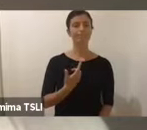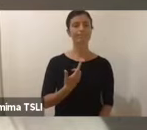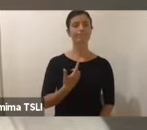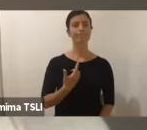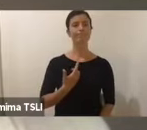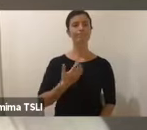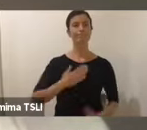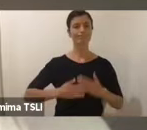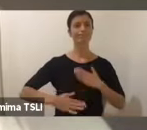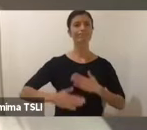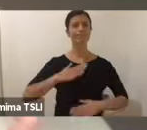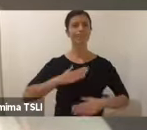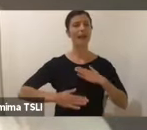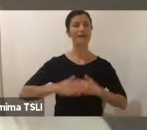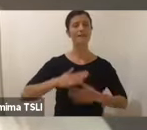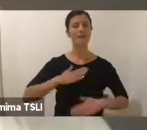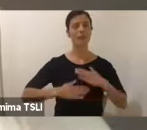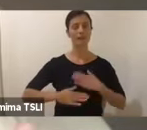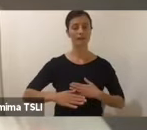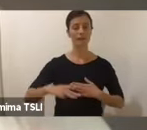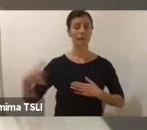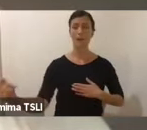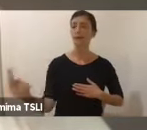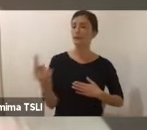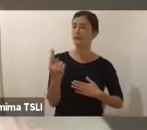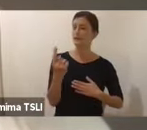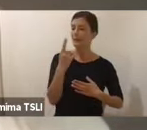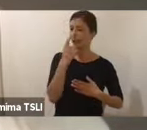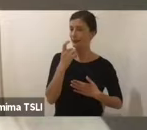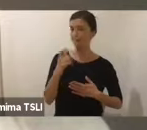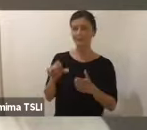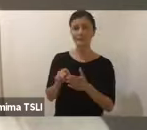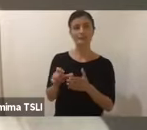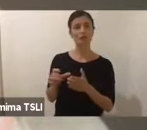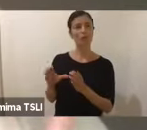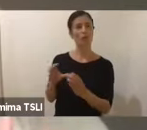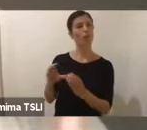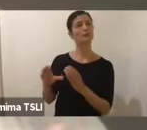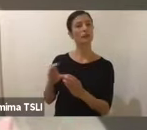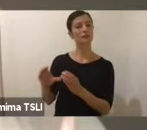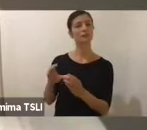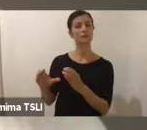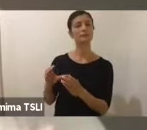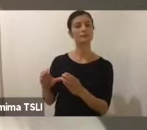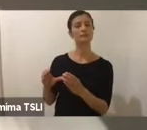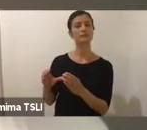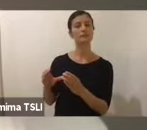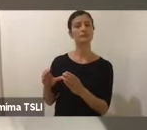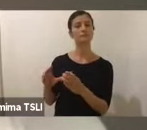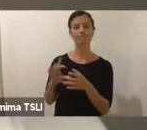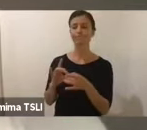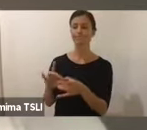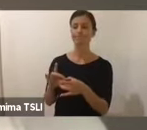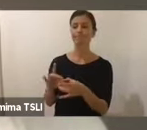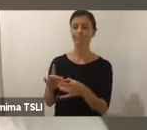what of would they be would it be non-reactivity would it be openness would it be listening and how can we kind of make that more